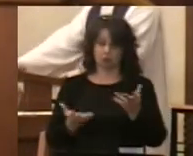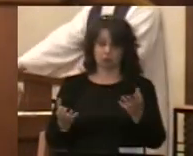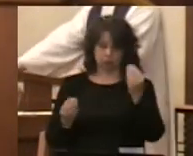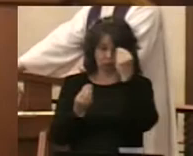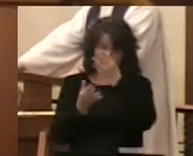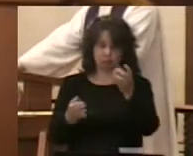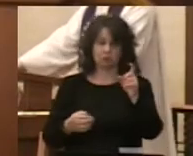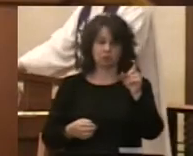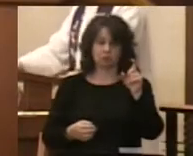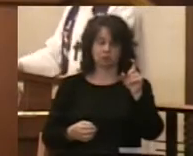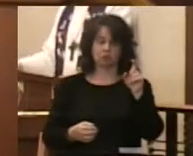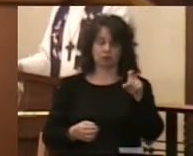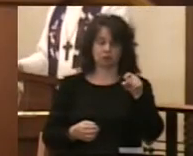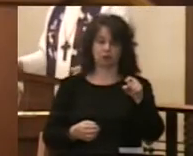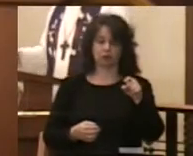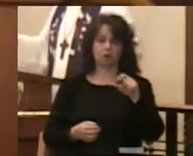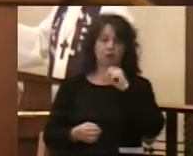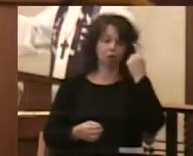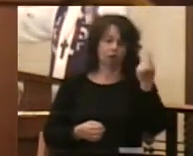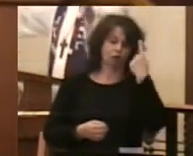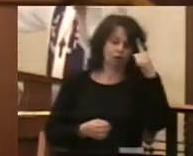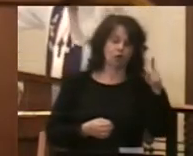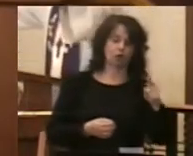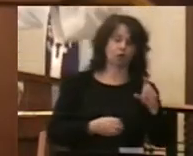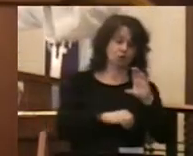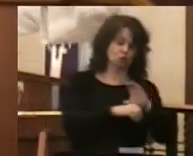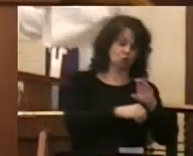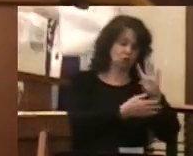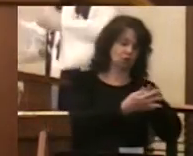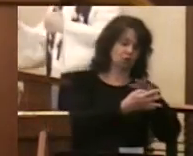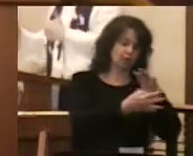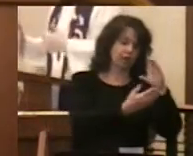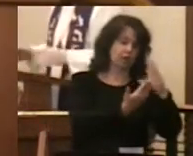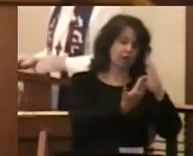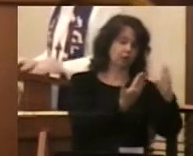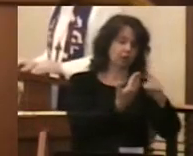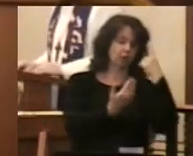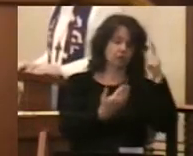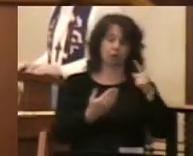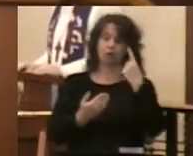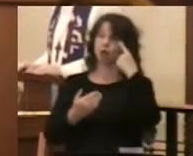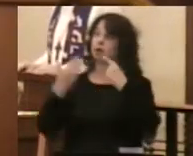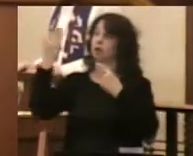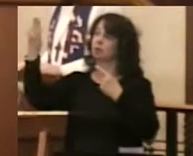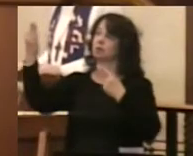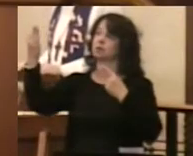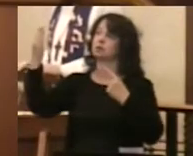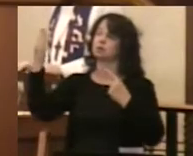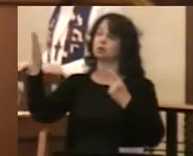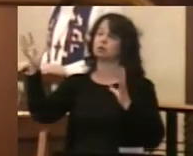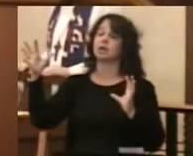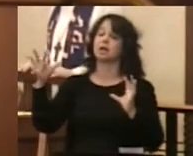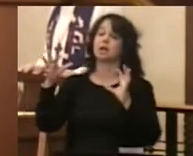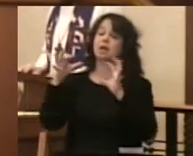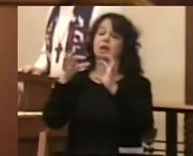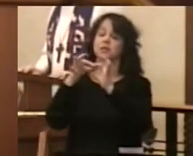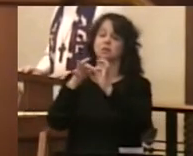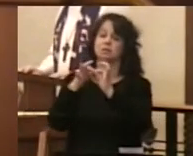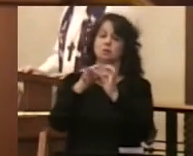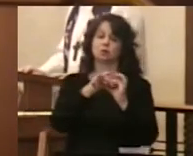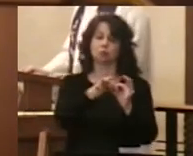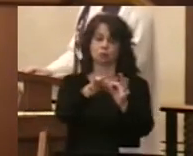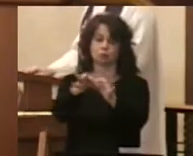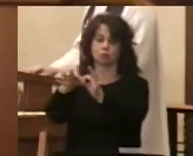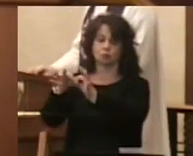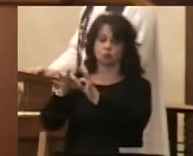for the liturgical calendar, but it's necessary for Jesus to draw you to himself. That while God's people would not